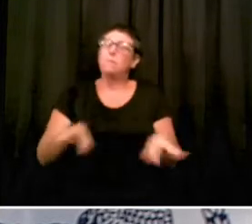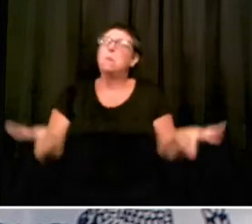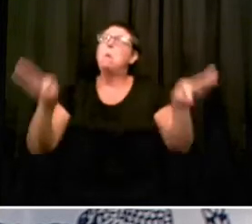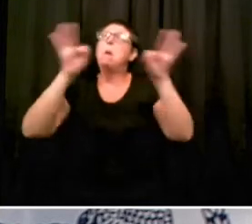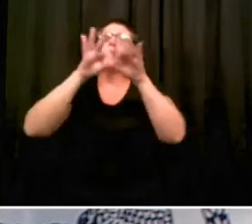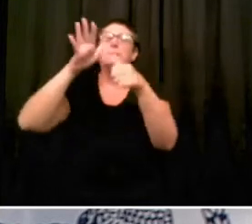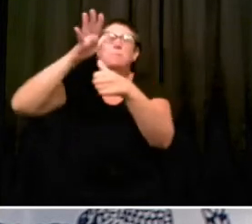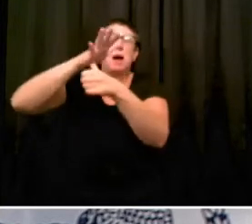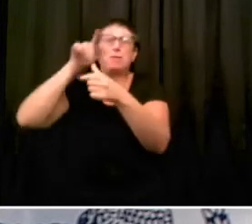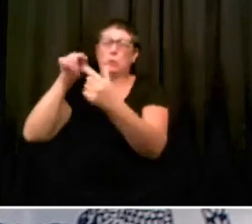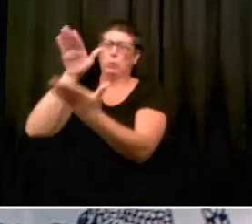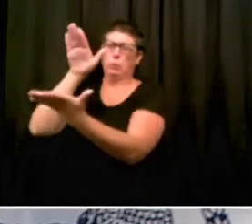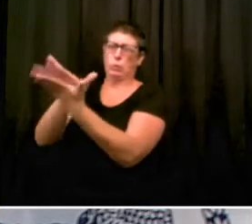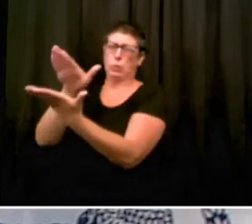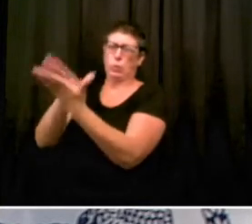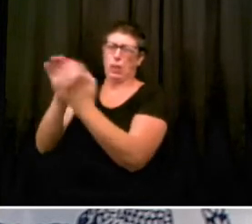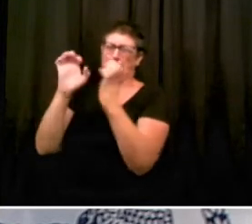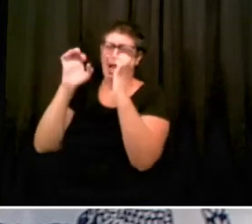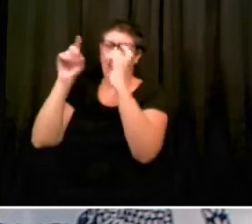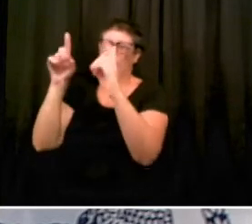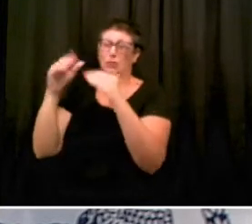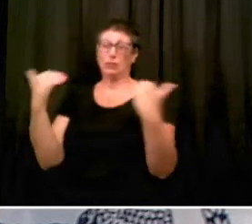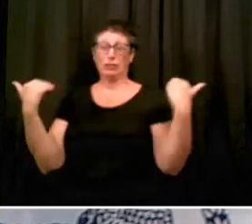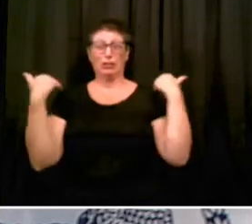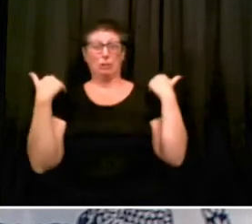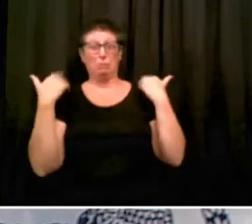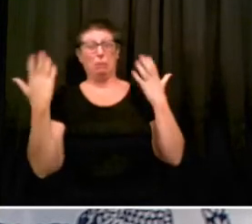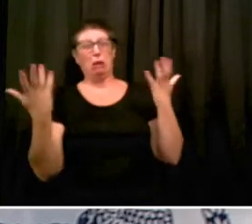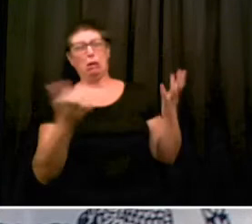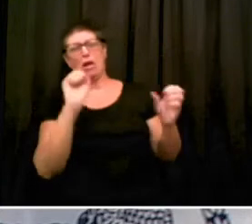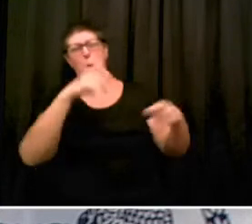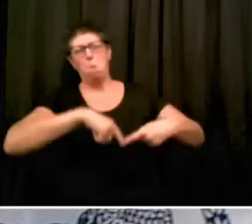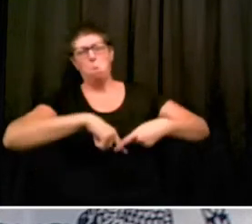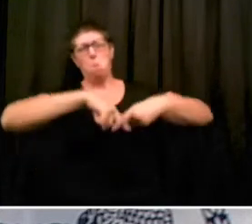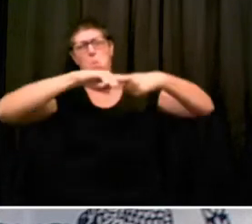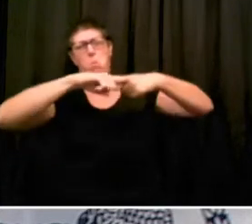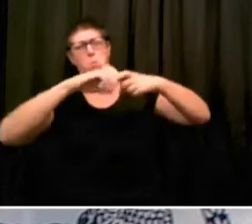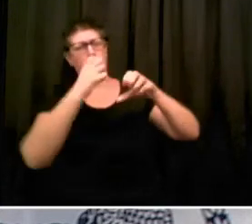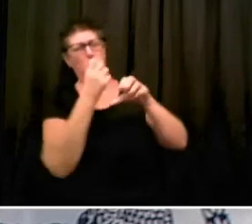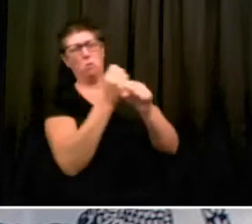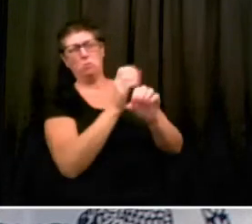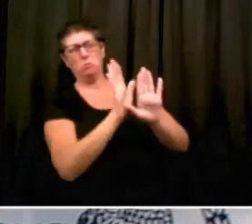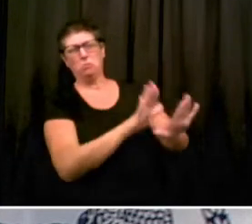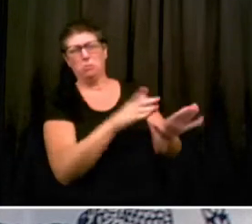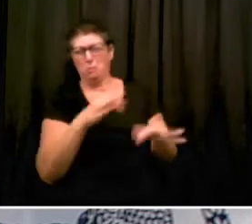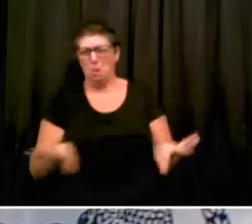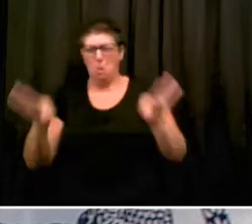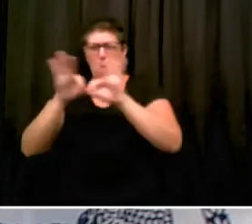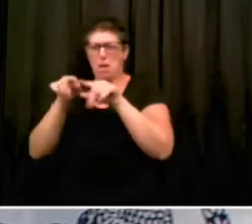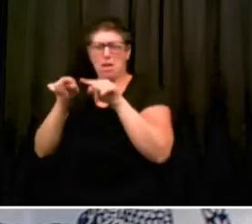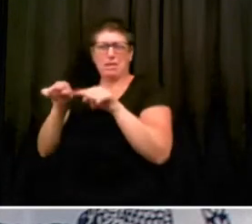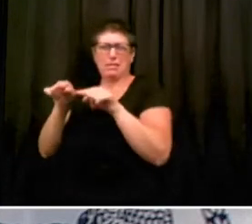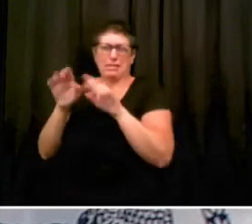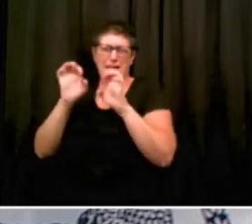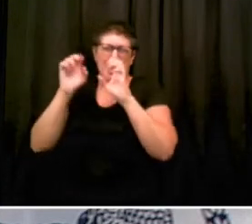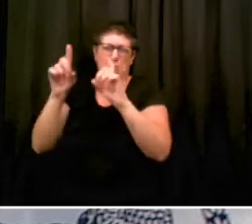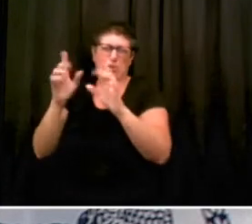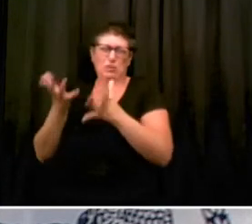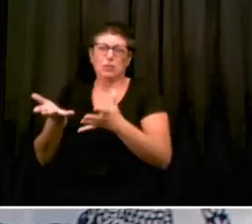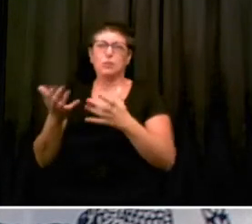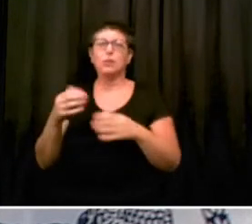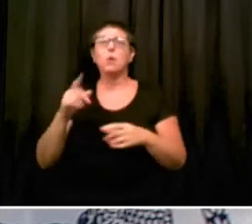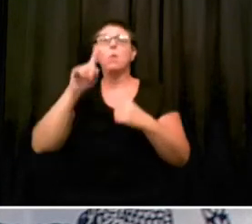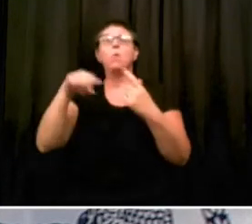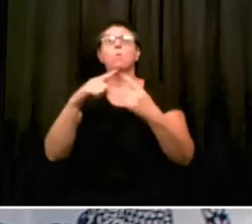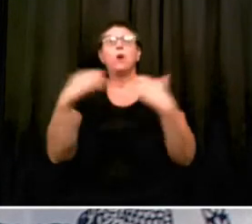locations. So the gyms are coming back with serious restrictions under the state rules. So we know those